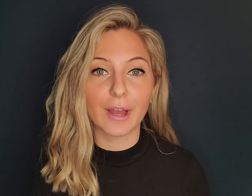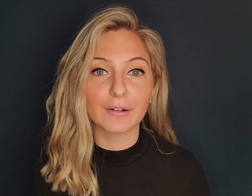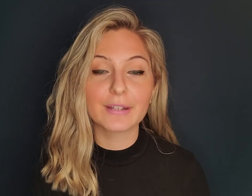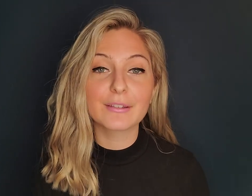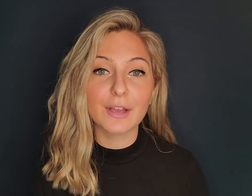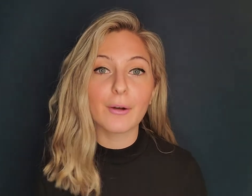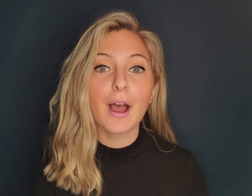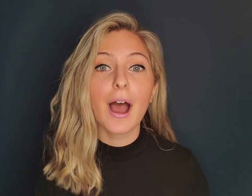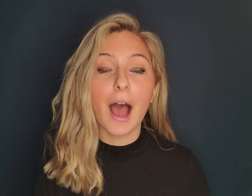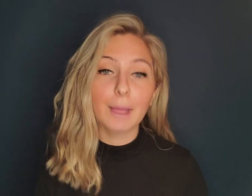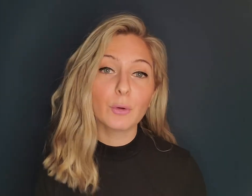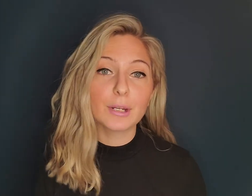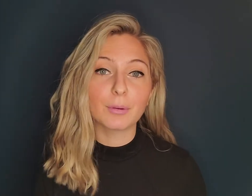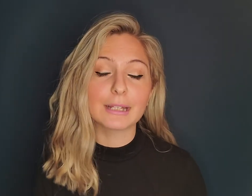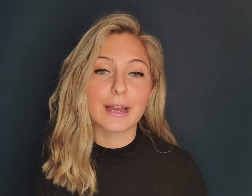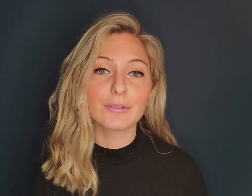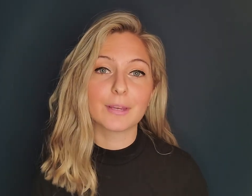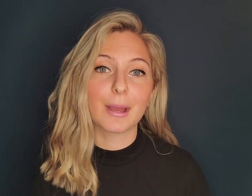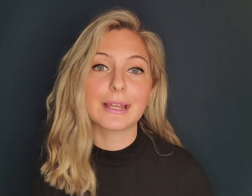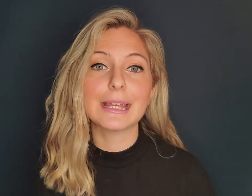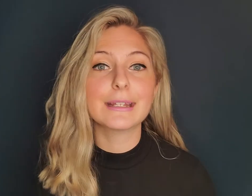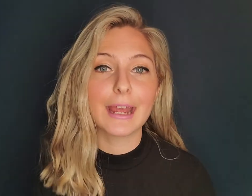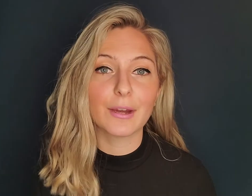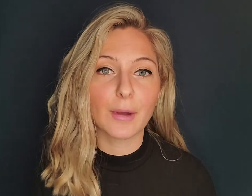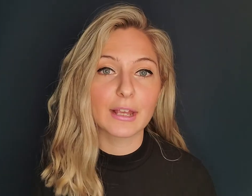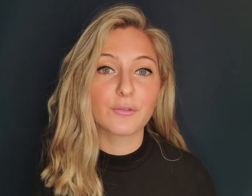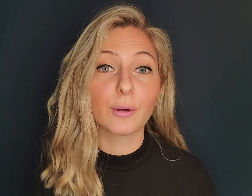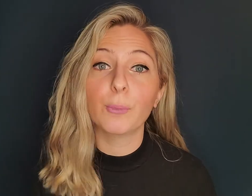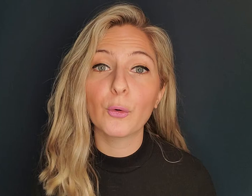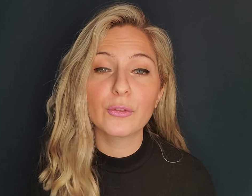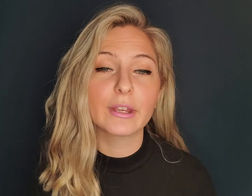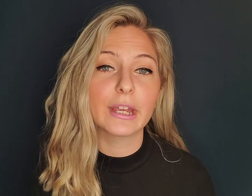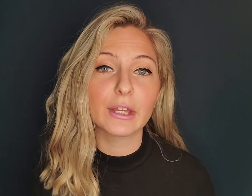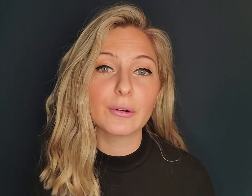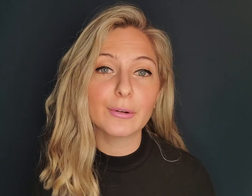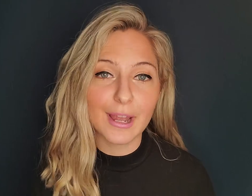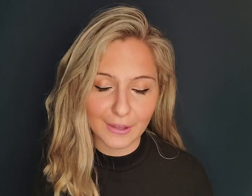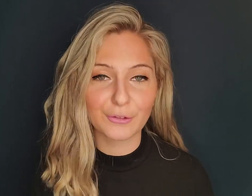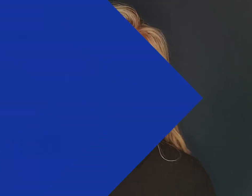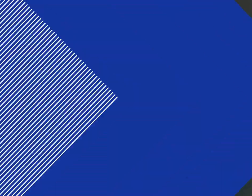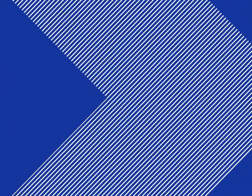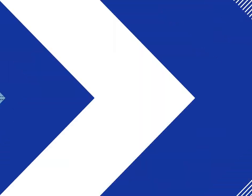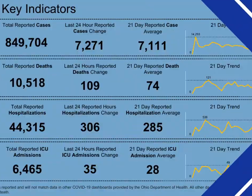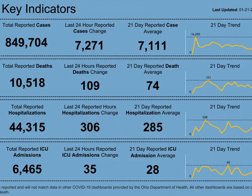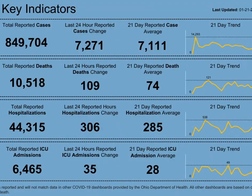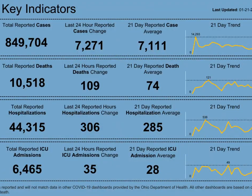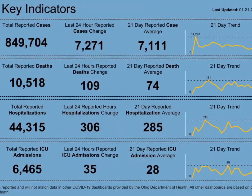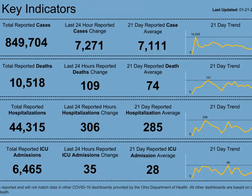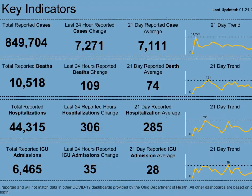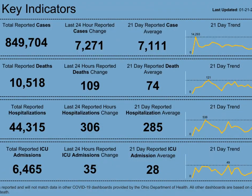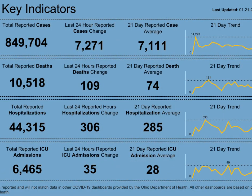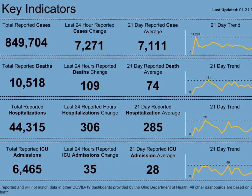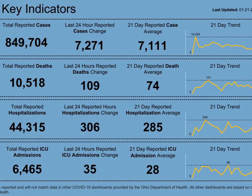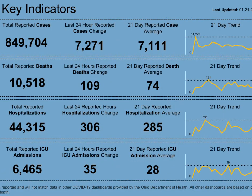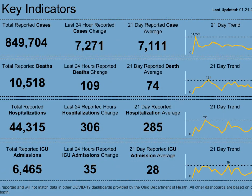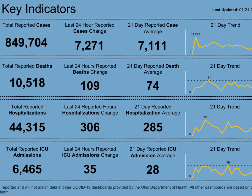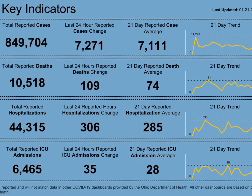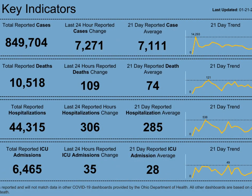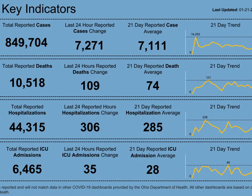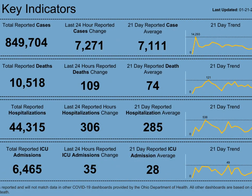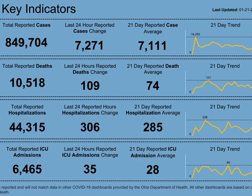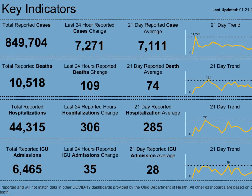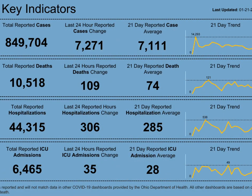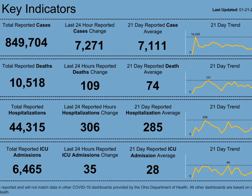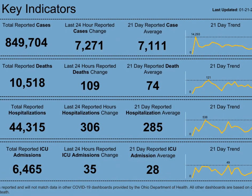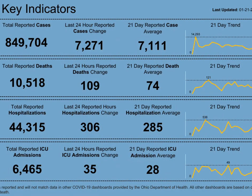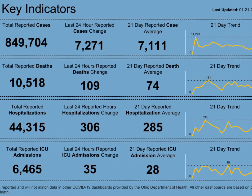the coronavirus, so I'm going to break down some key takeaways from both to get you in the loop. Here's a look at the current data. Today,